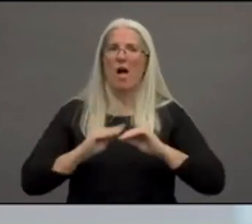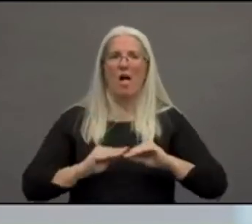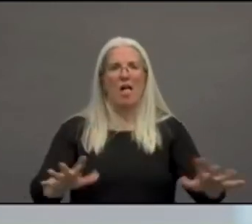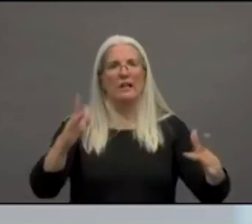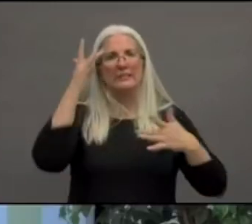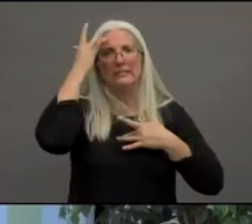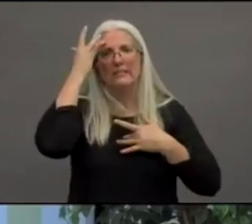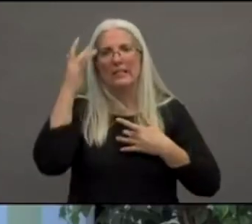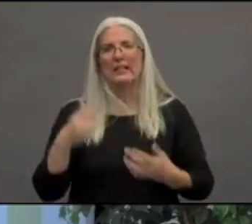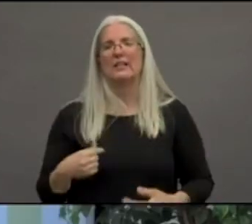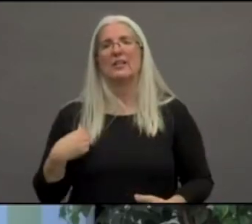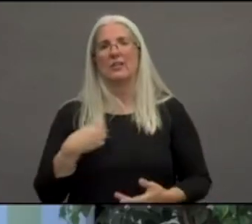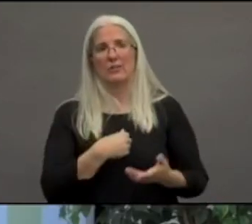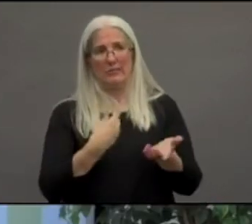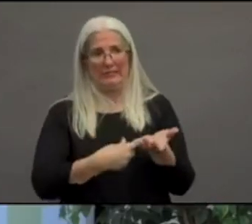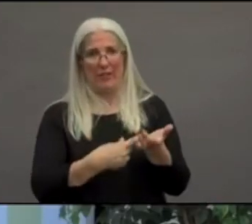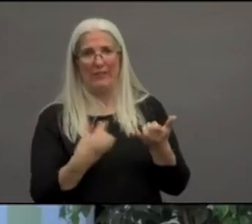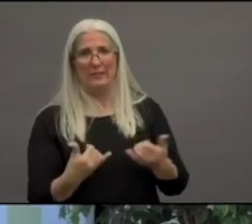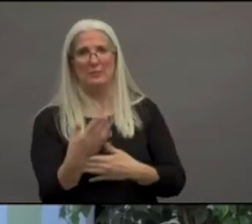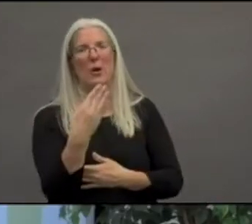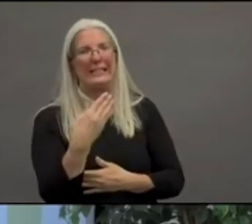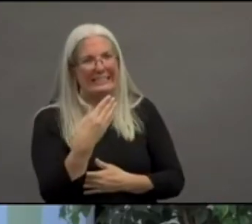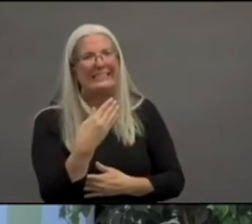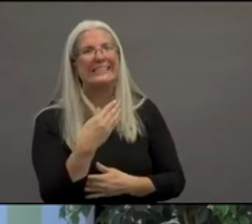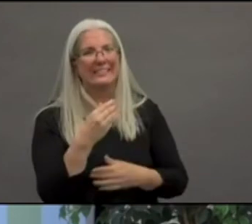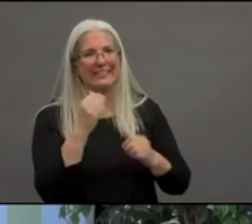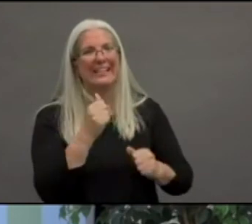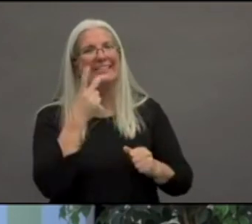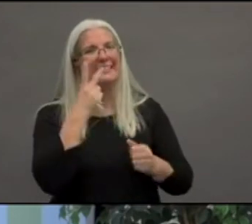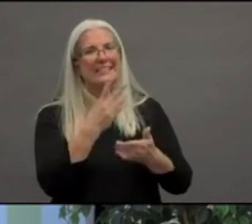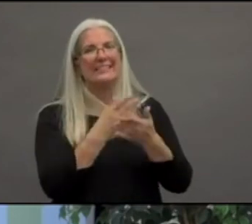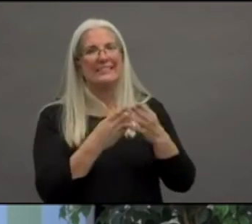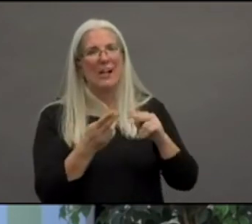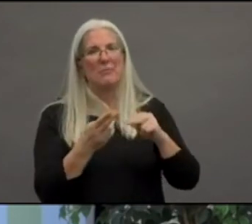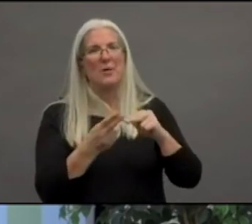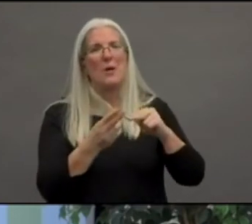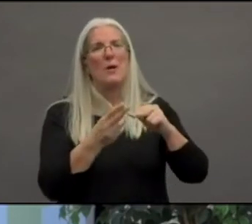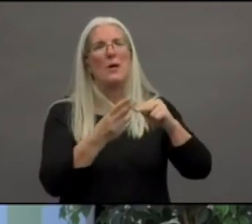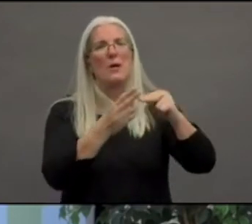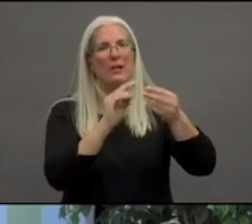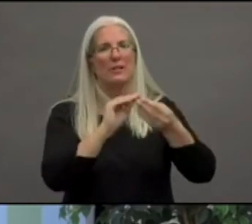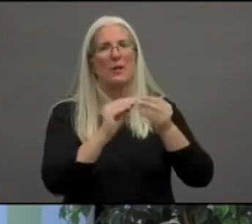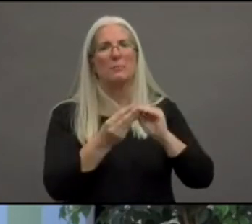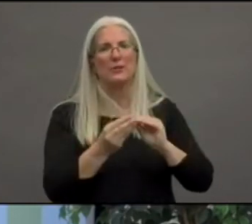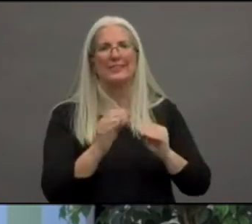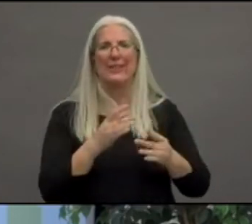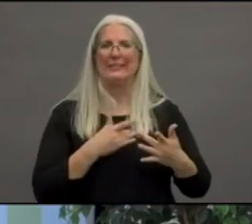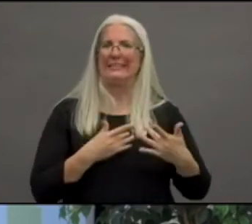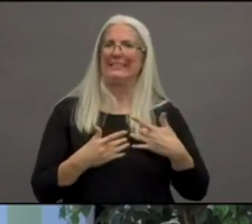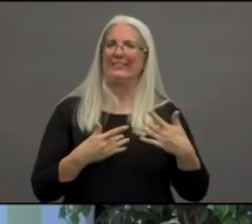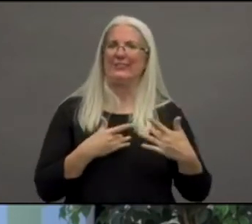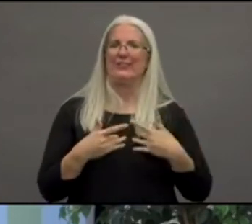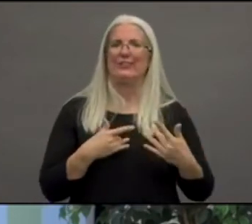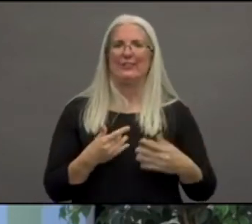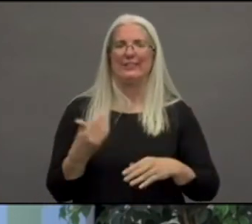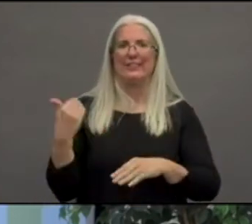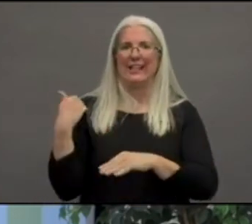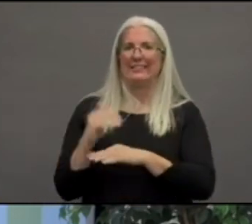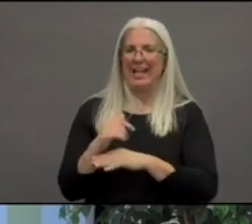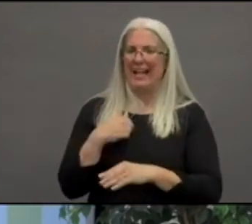see some of the trends of the numbers going up. And last night I was looking at it, and I